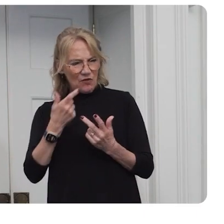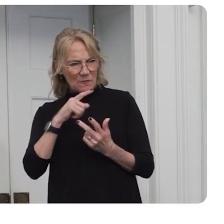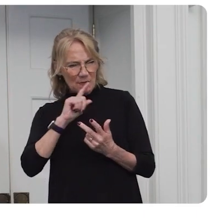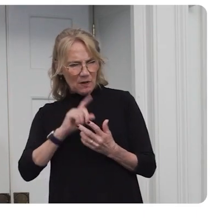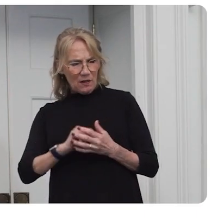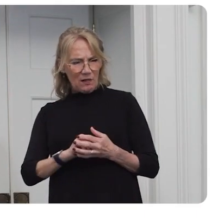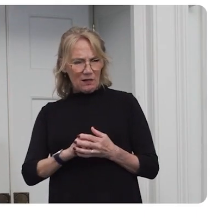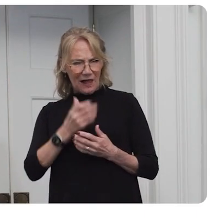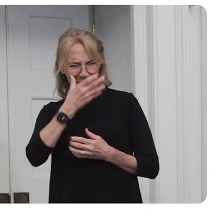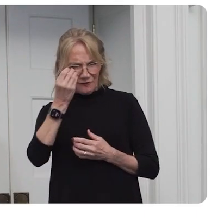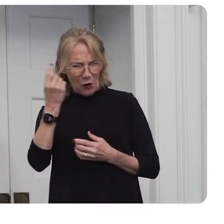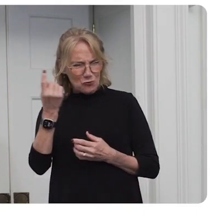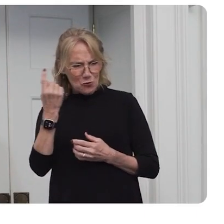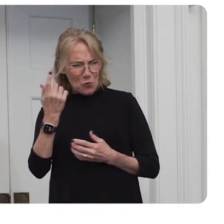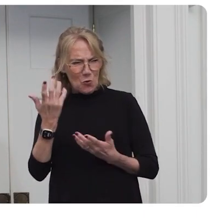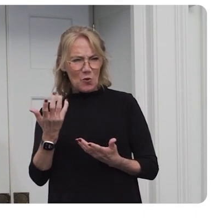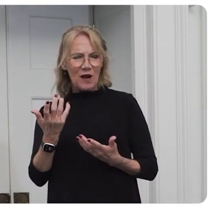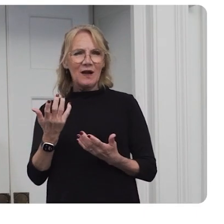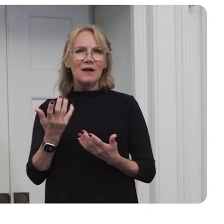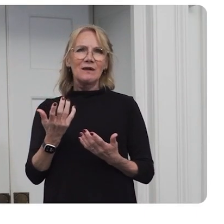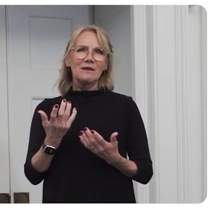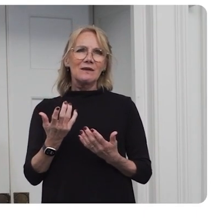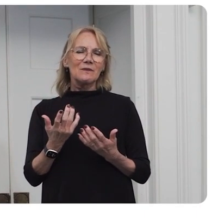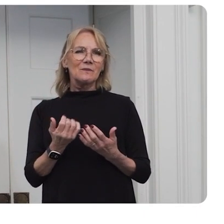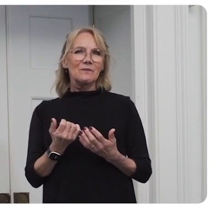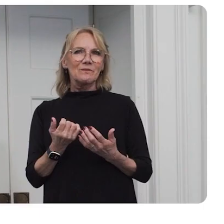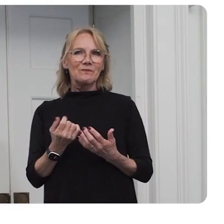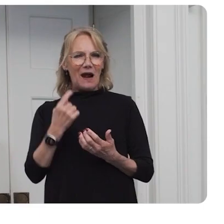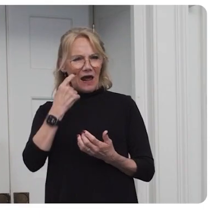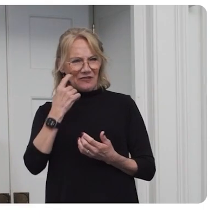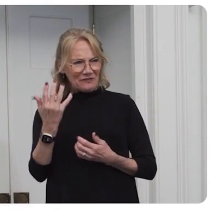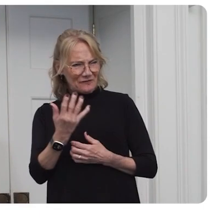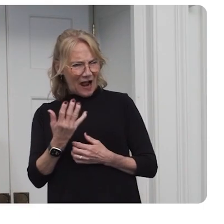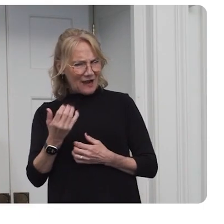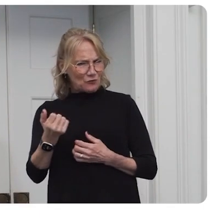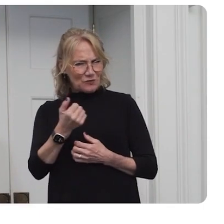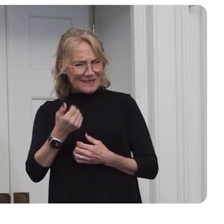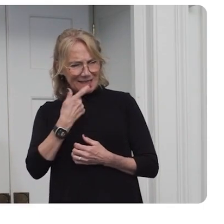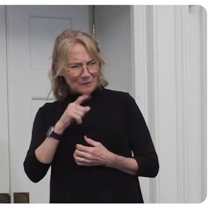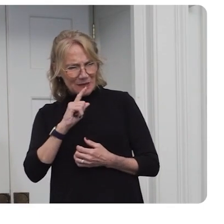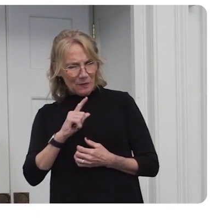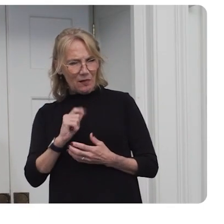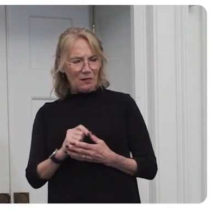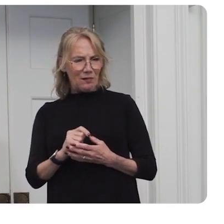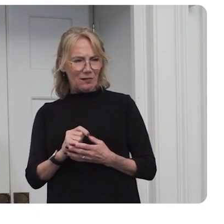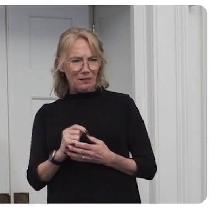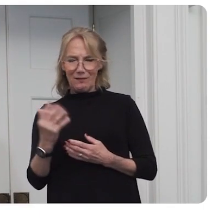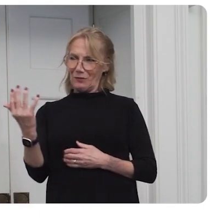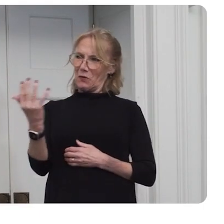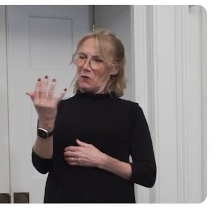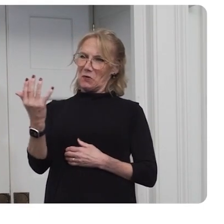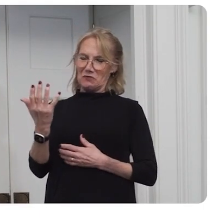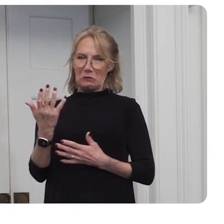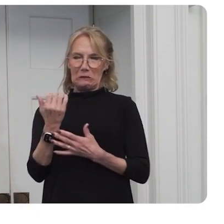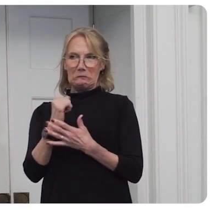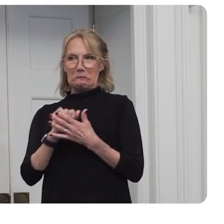3 other people. I've forgotten who it was, but yeah, no, it was I think 5 or 6 of you. It was quite sort